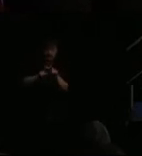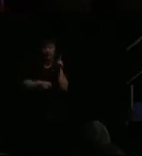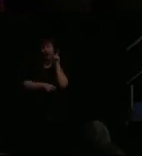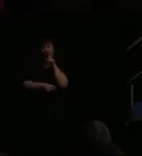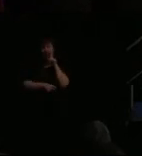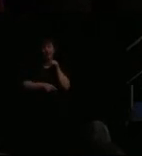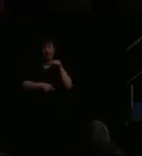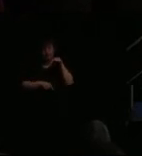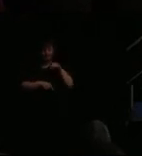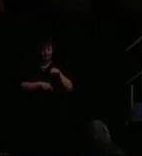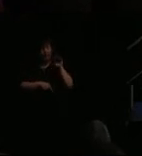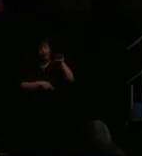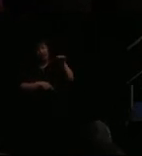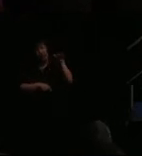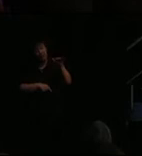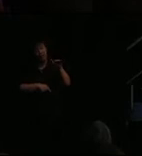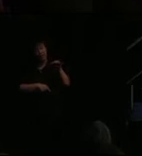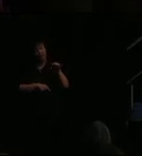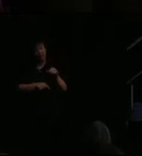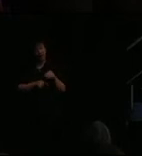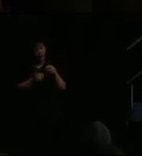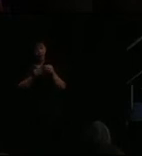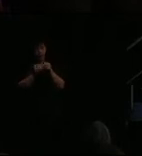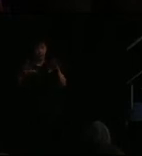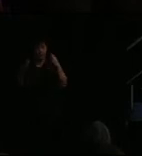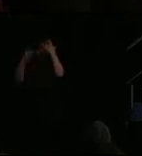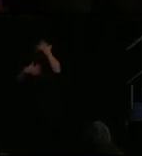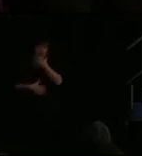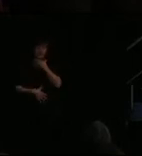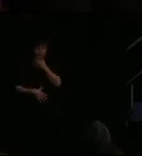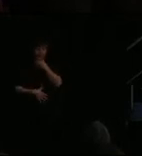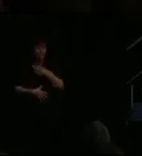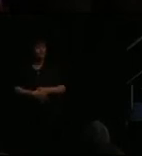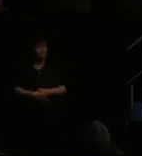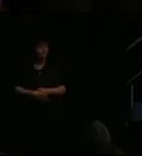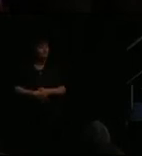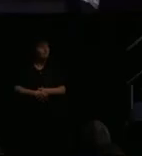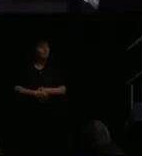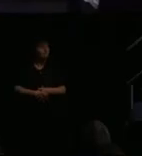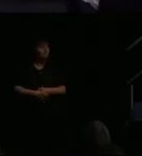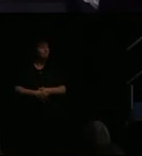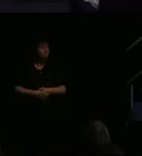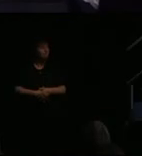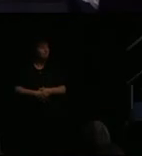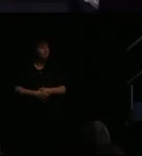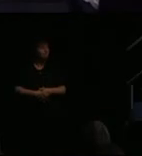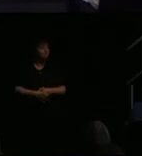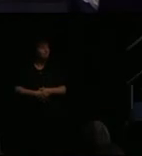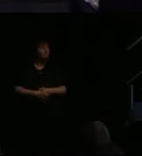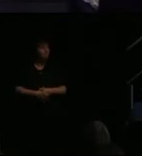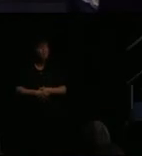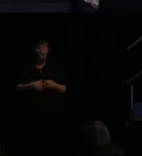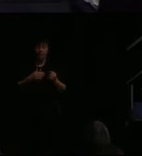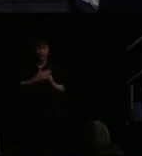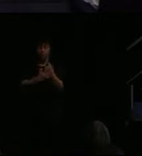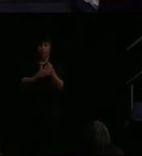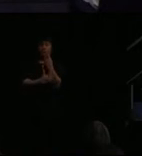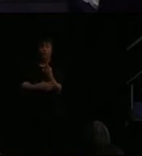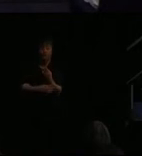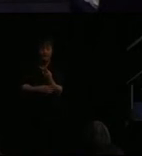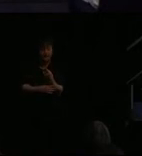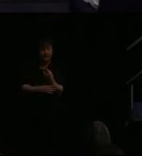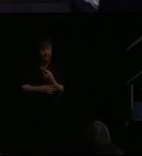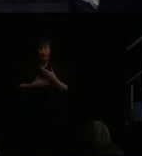ladies there, but without the slimy face mask, you understand? Okay. So, and we got an opportunity